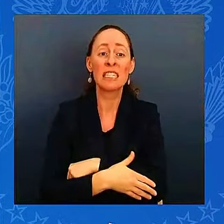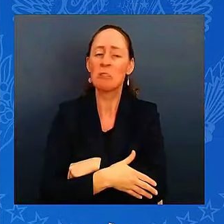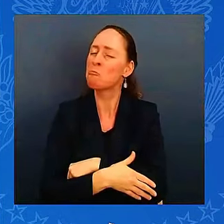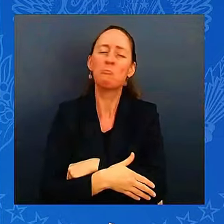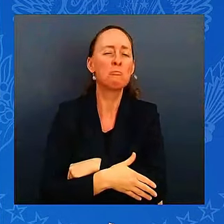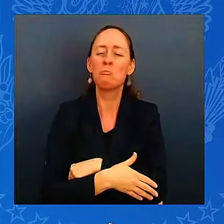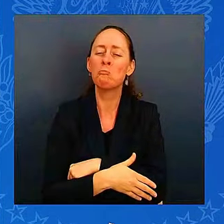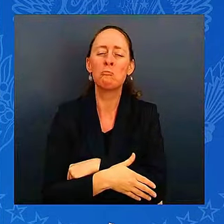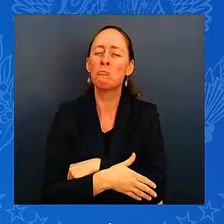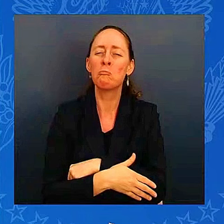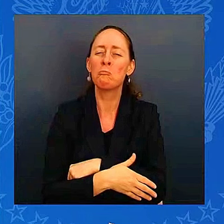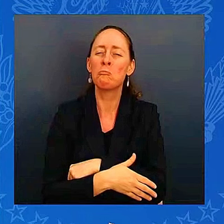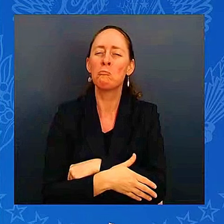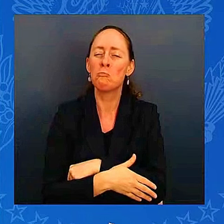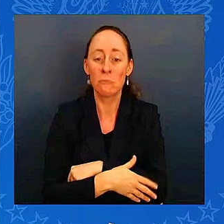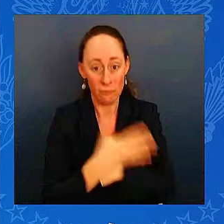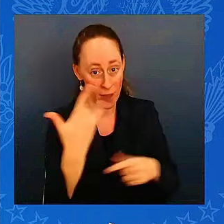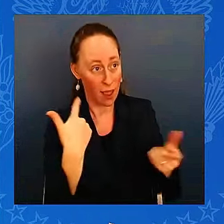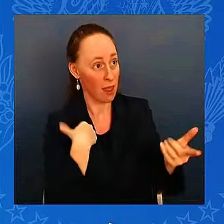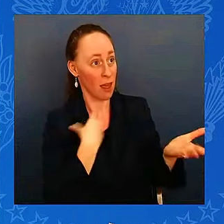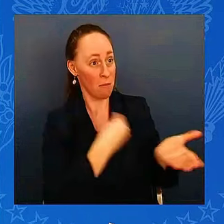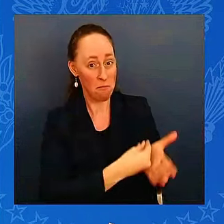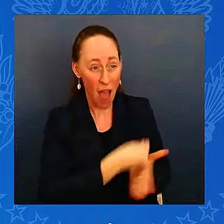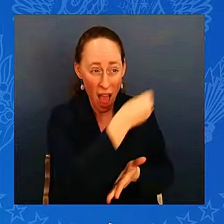them, but not anymore.